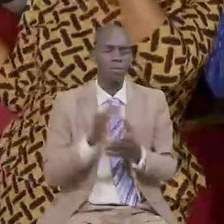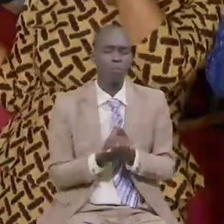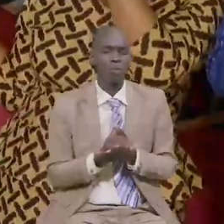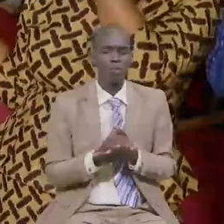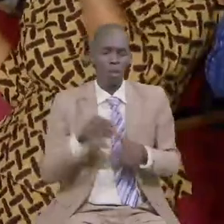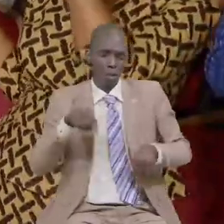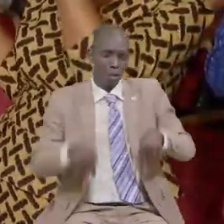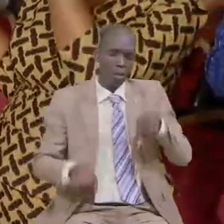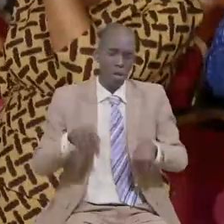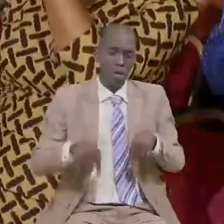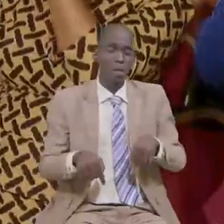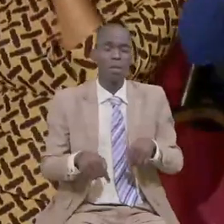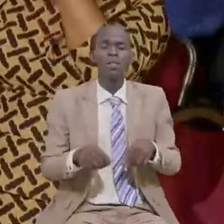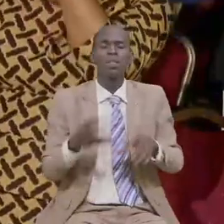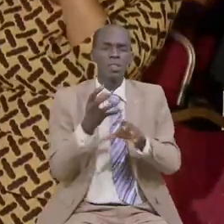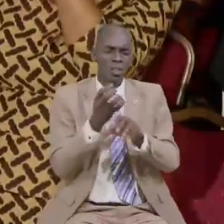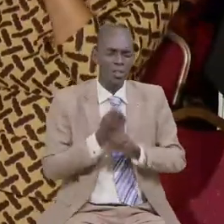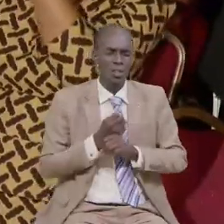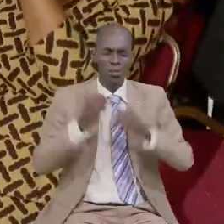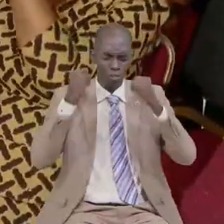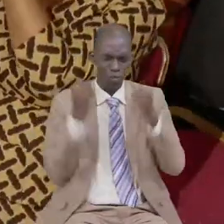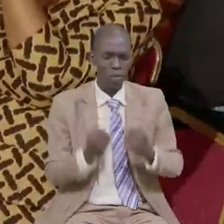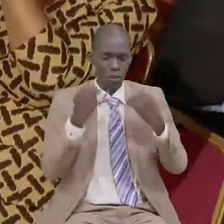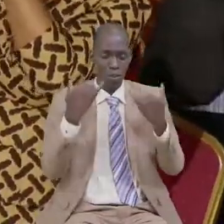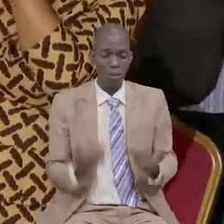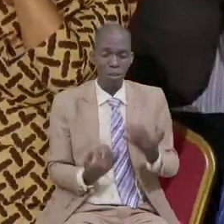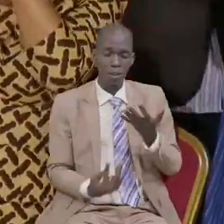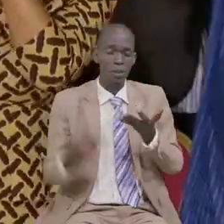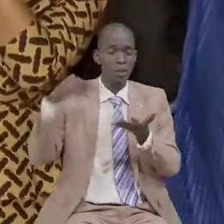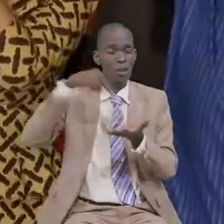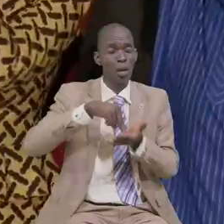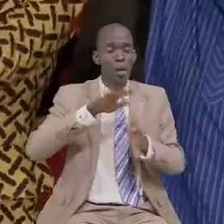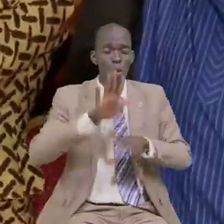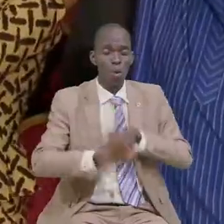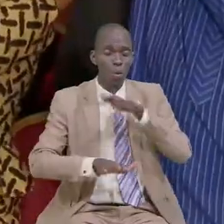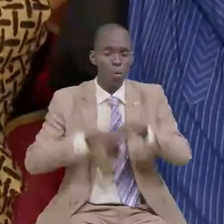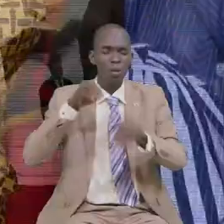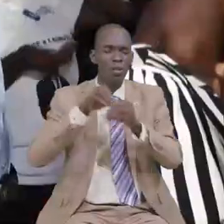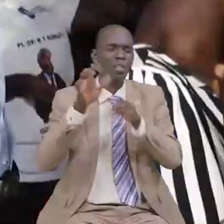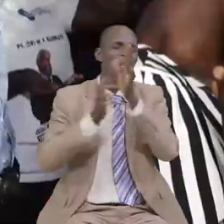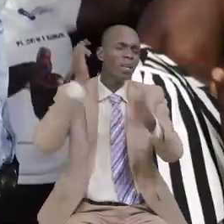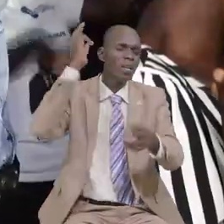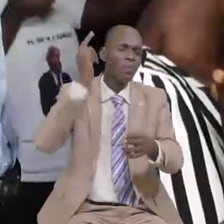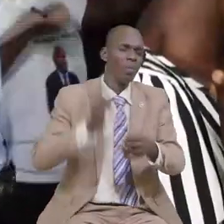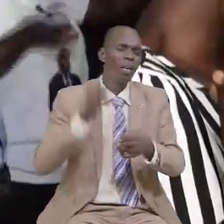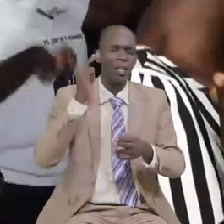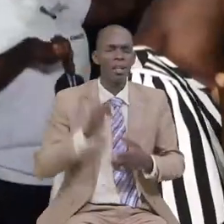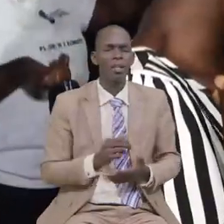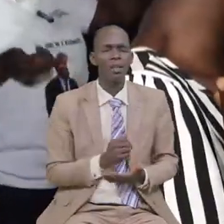Paralyzed legs, receive strength now. Get up, walk in Jesus' name.